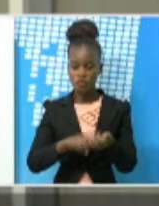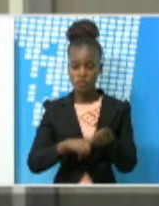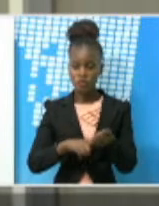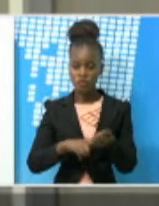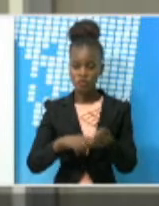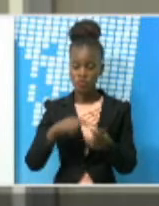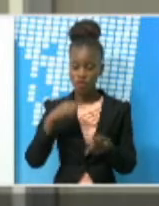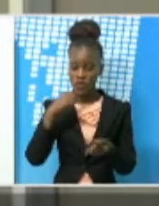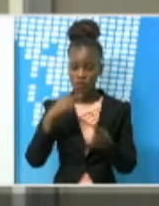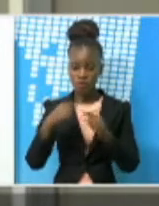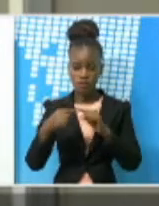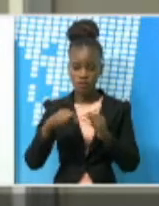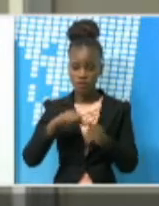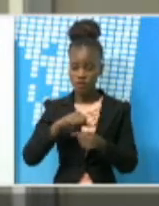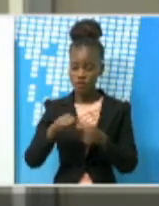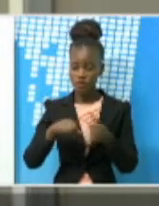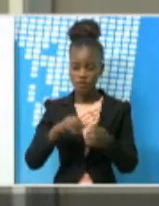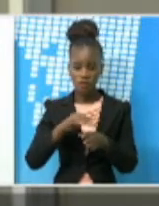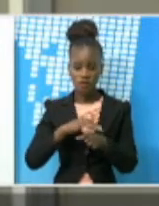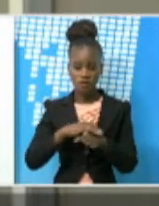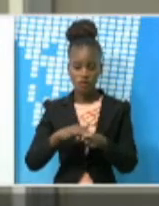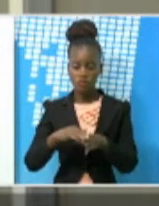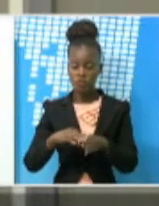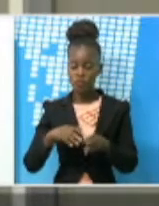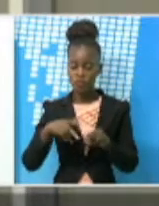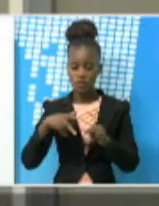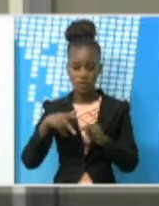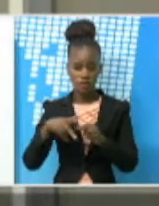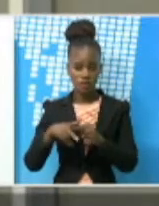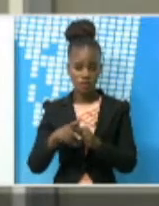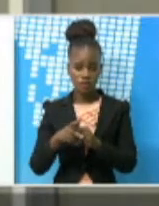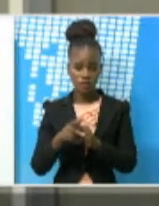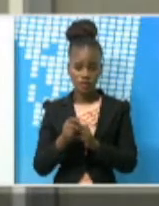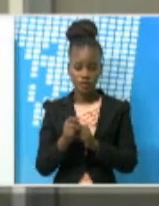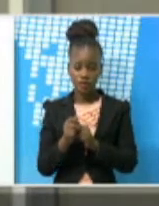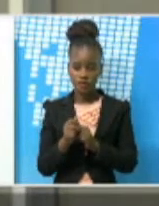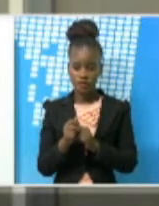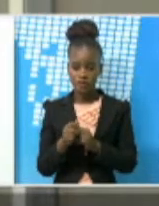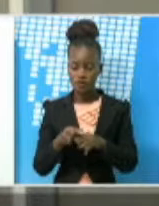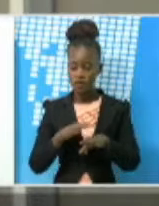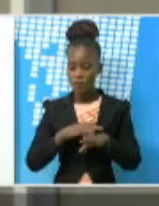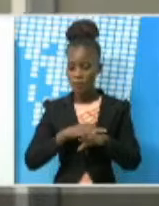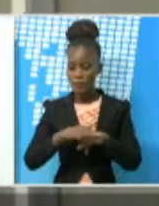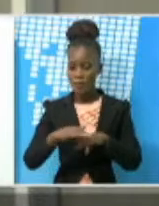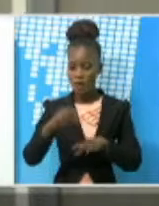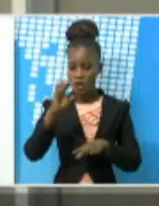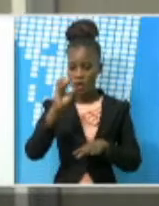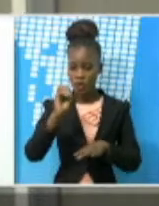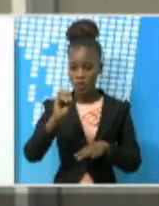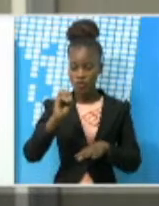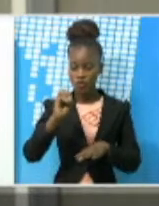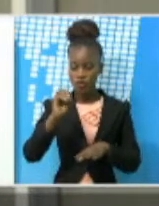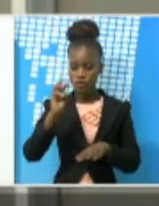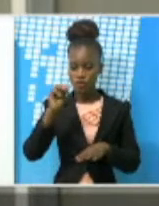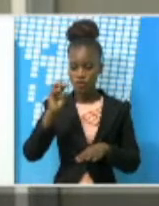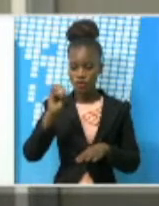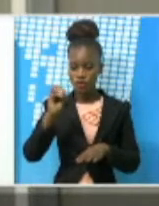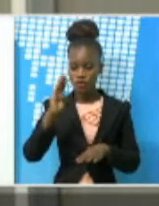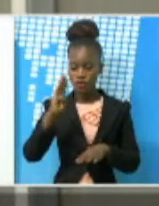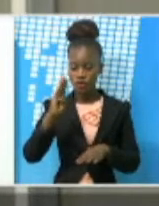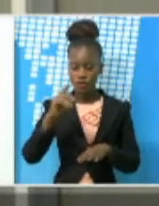about cement, we are talking about steel, we are talking about iron ore, and marble,